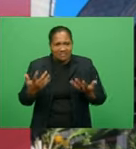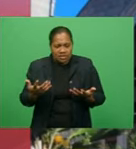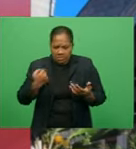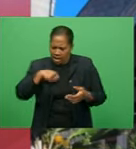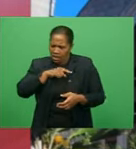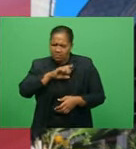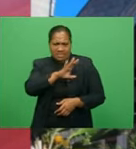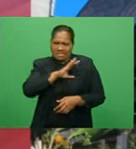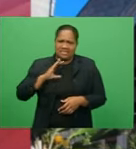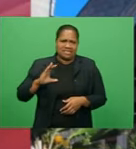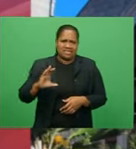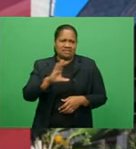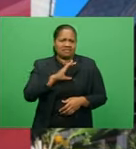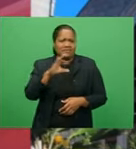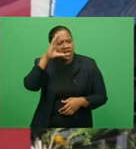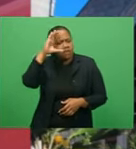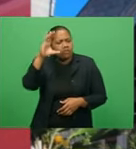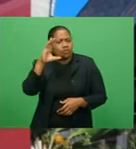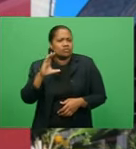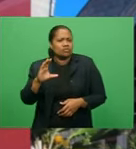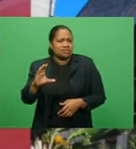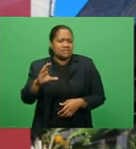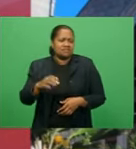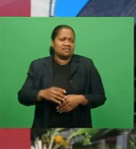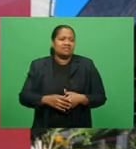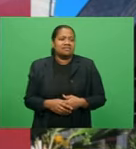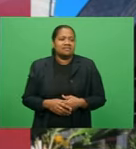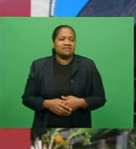of this country, and that